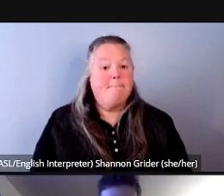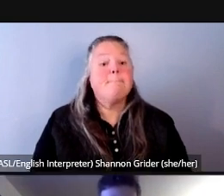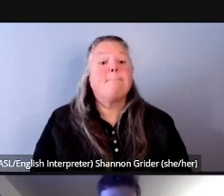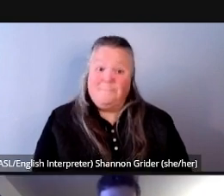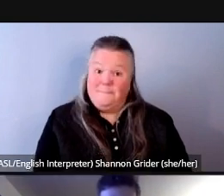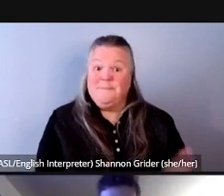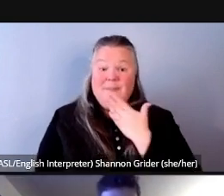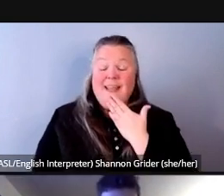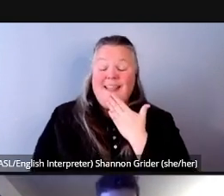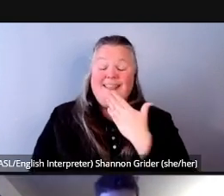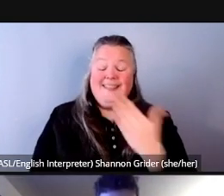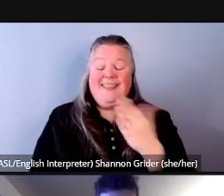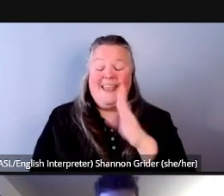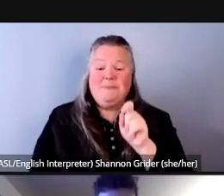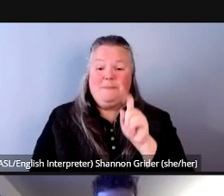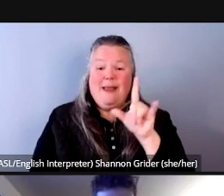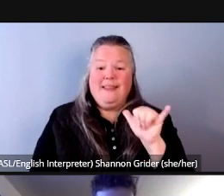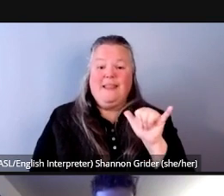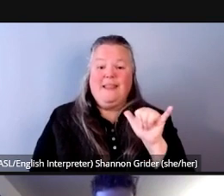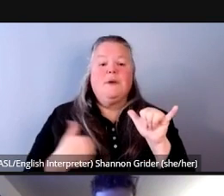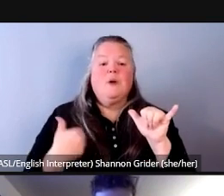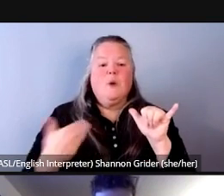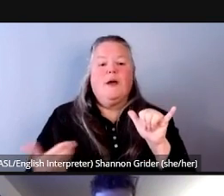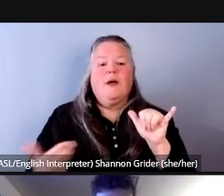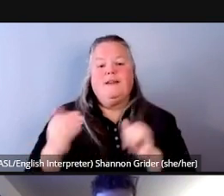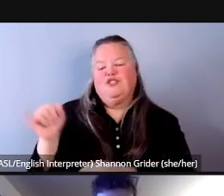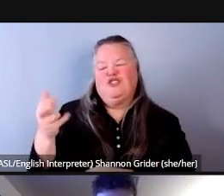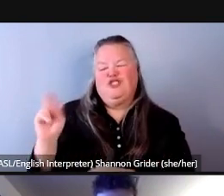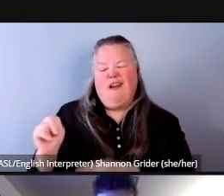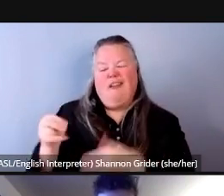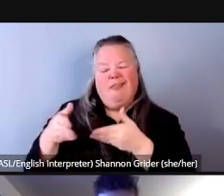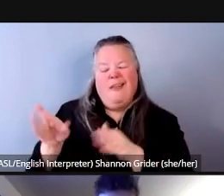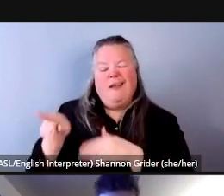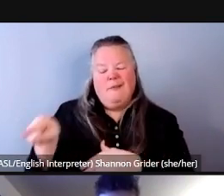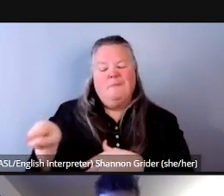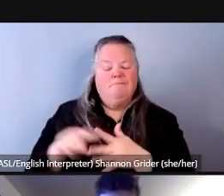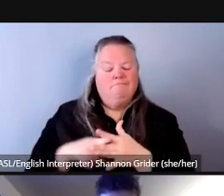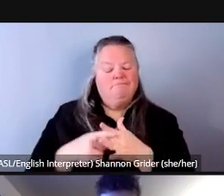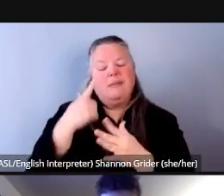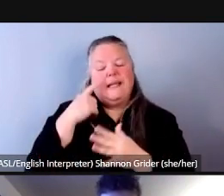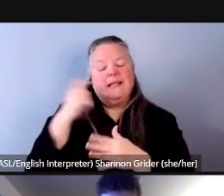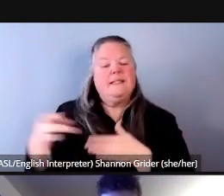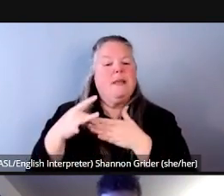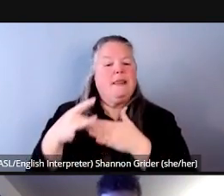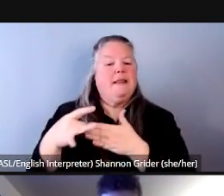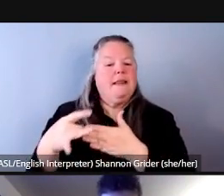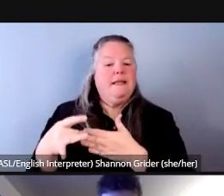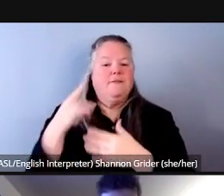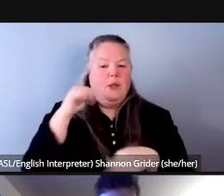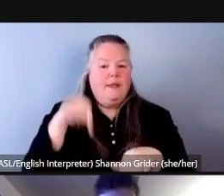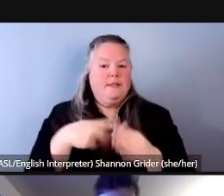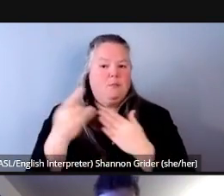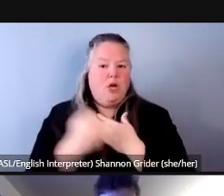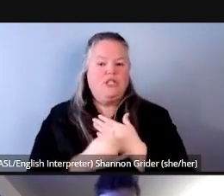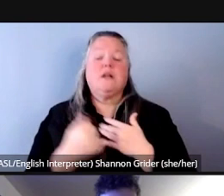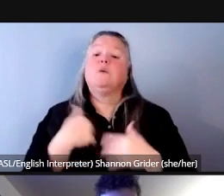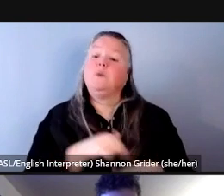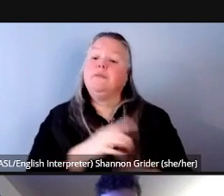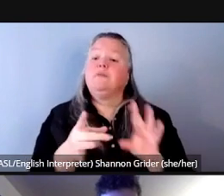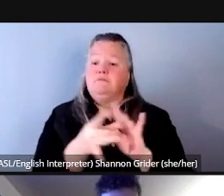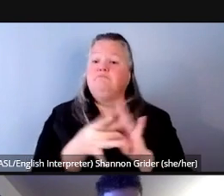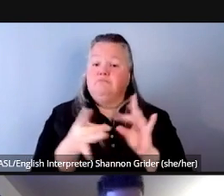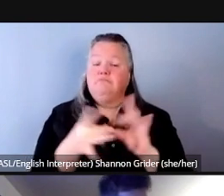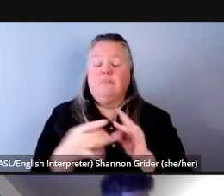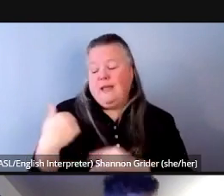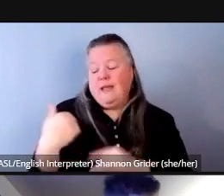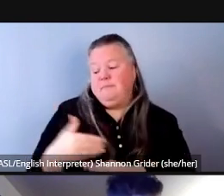Yeah, thanks, Bentley. I'm actually going to pass to my colleague John, who's been the lead on this particular project. We have mentioned it at a